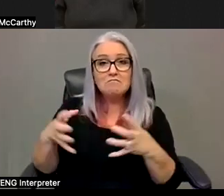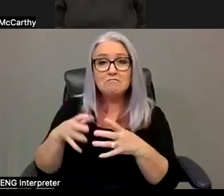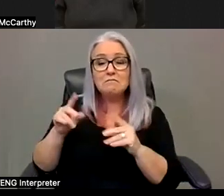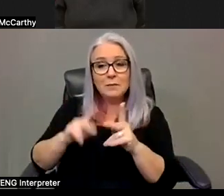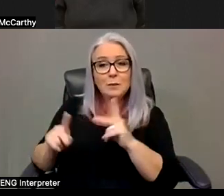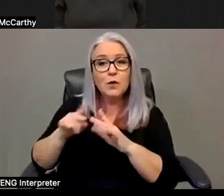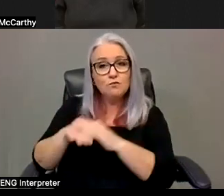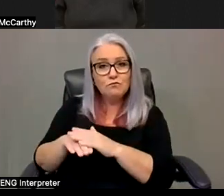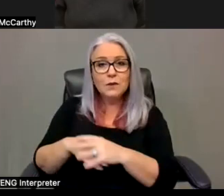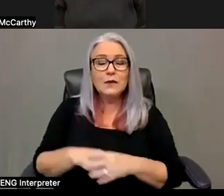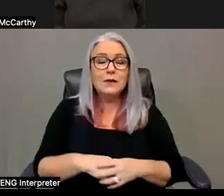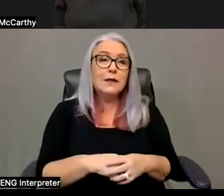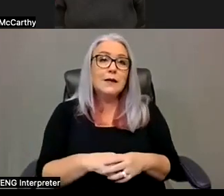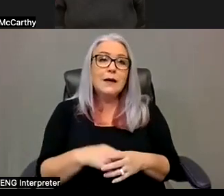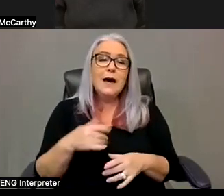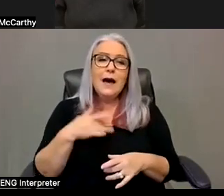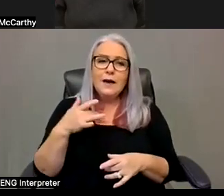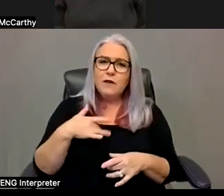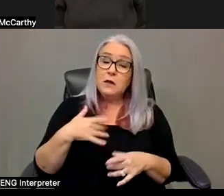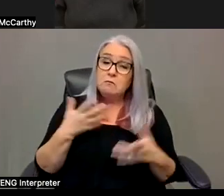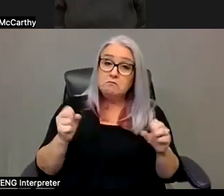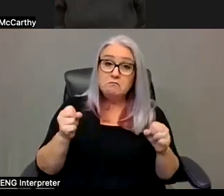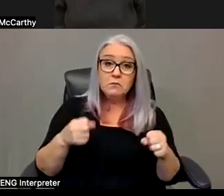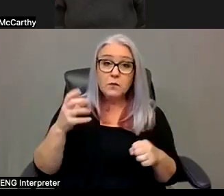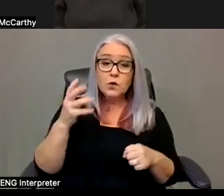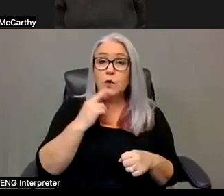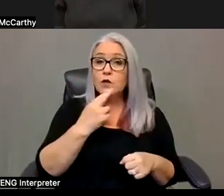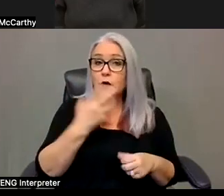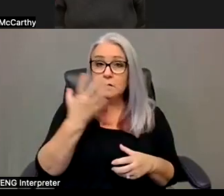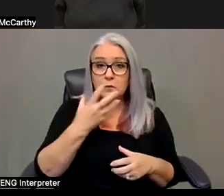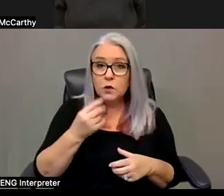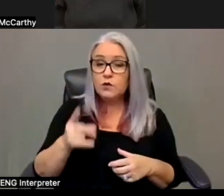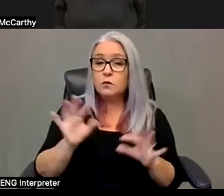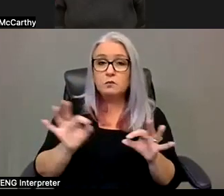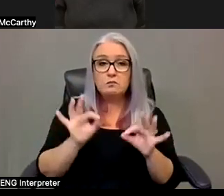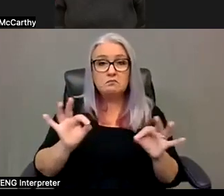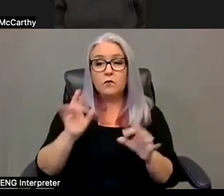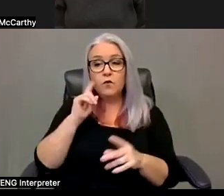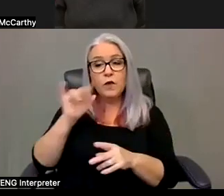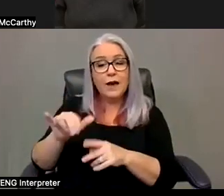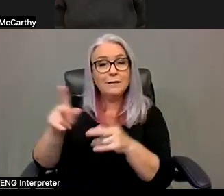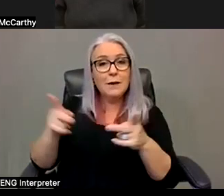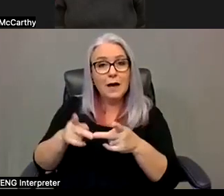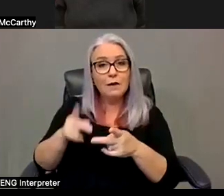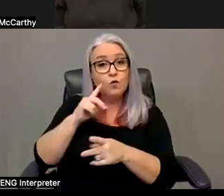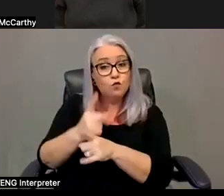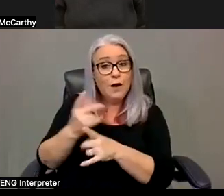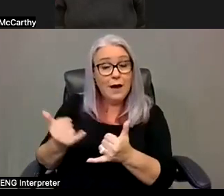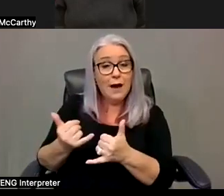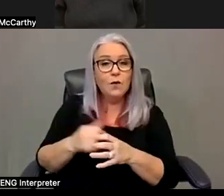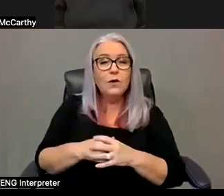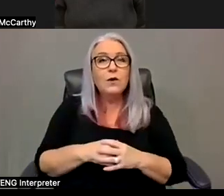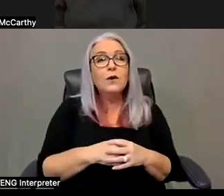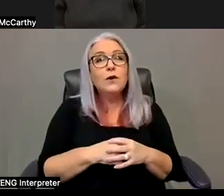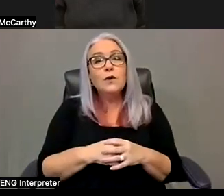think the restaurant, it's a great amenity for that spot for the time being, and I think as well